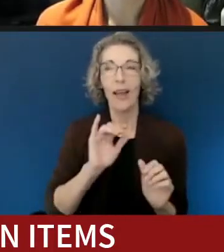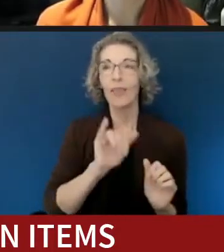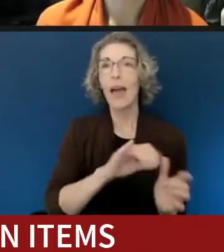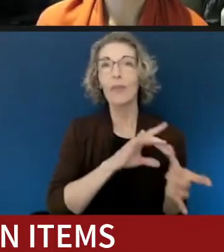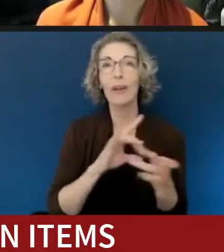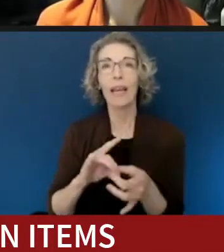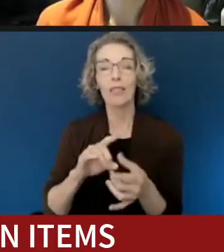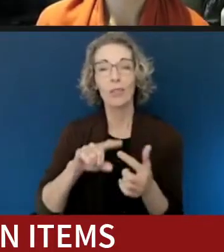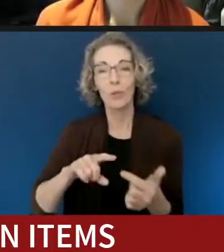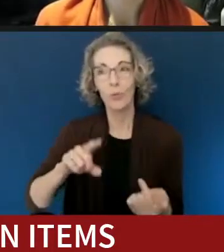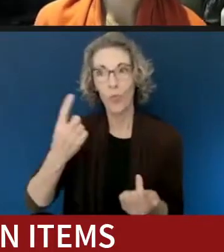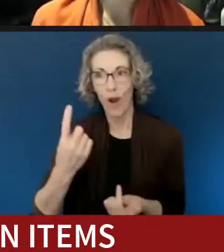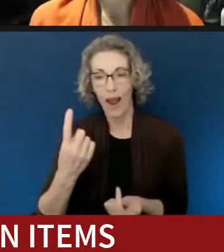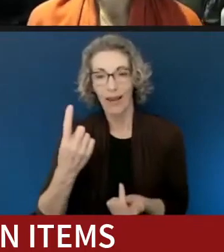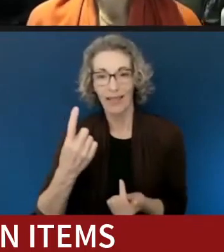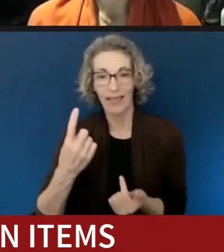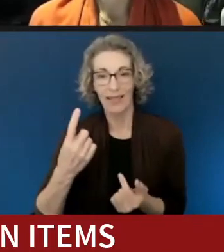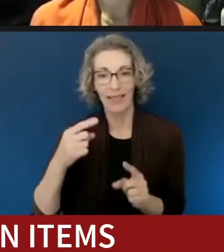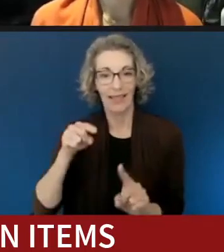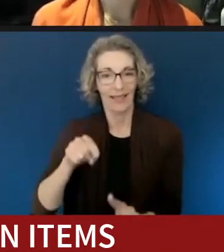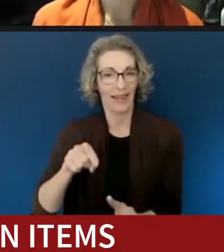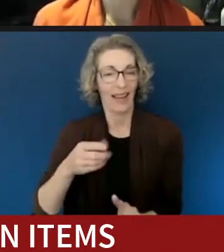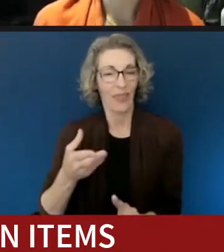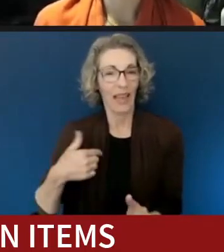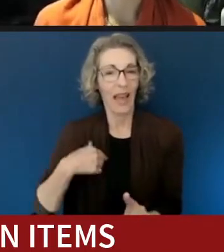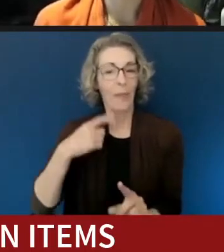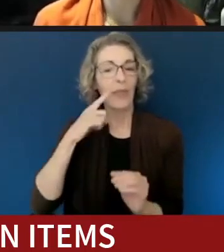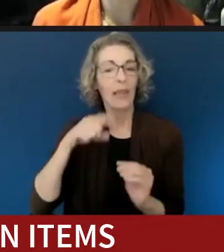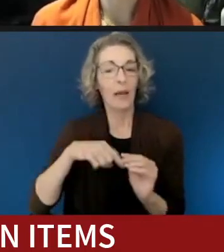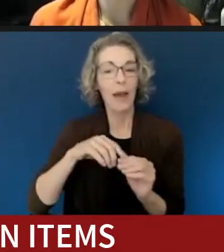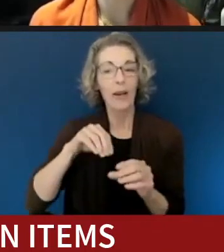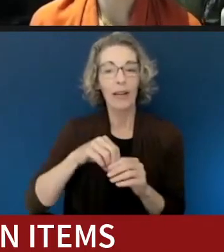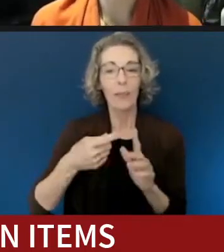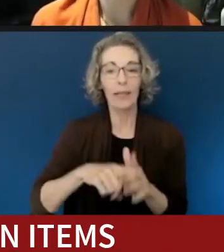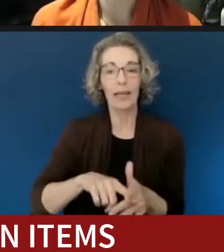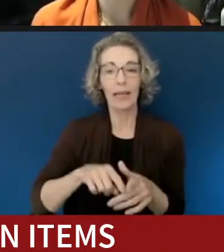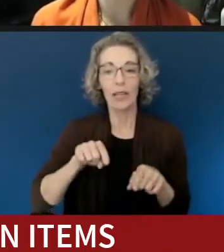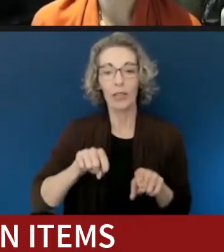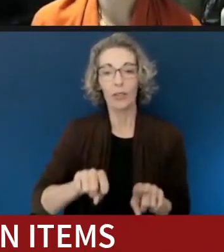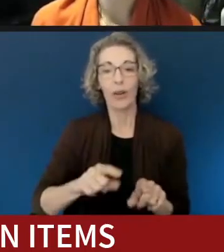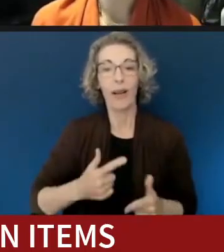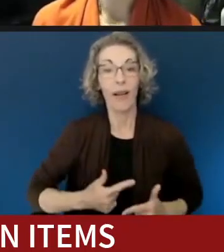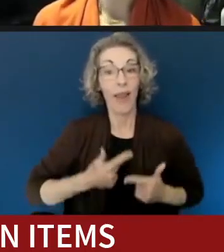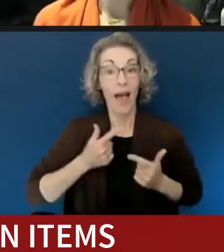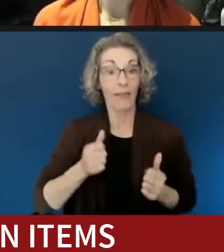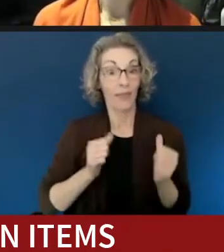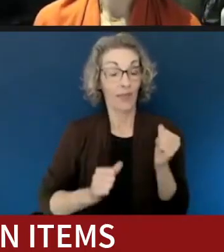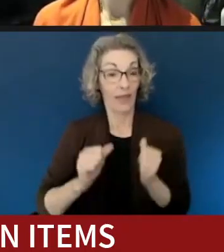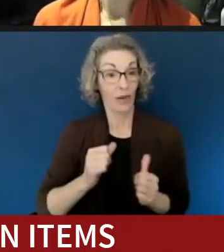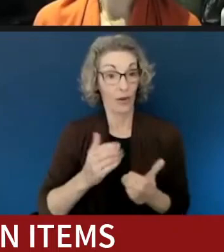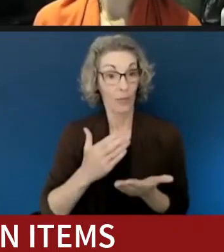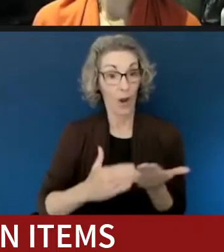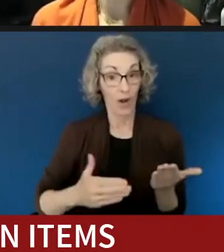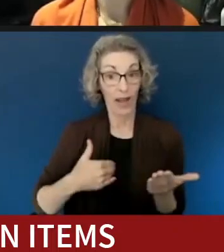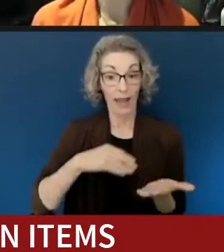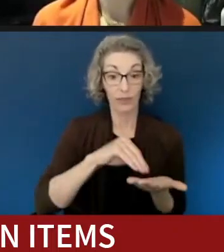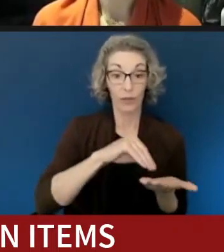one particular scene at the very beginning, during the live theater, when there was the student